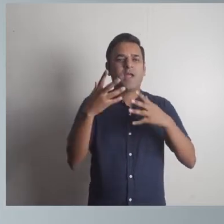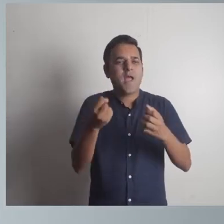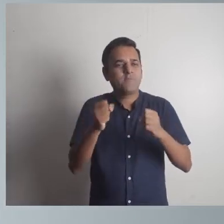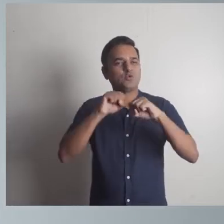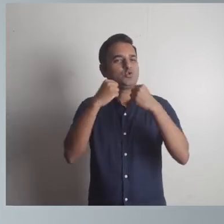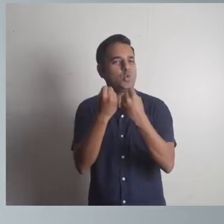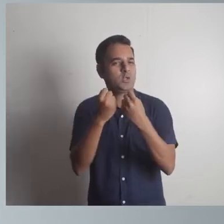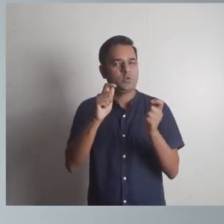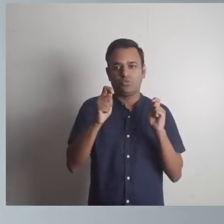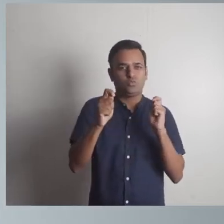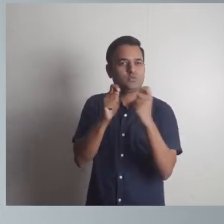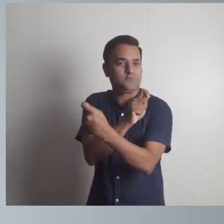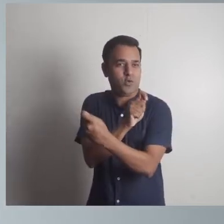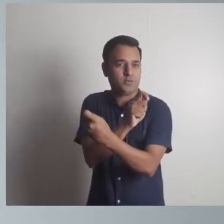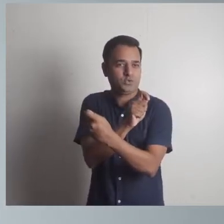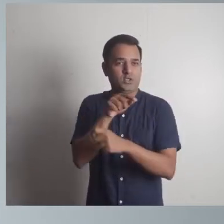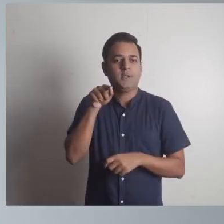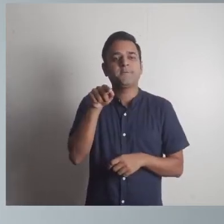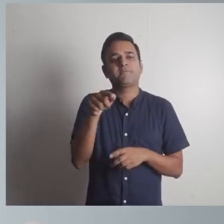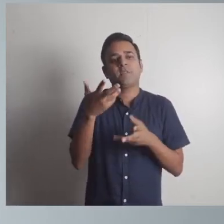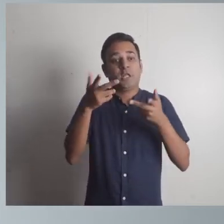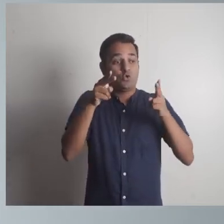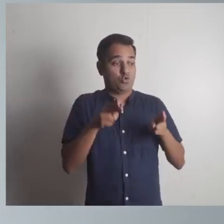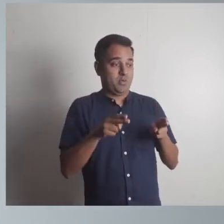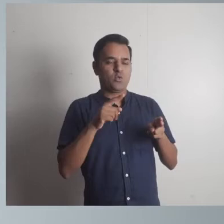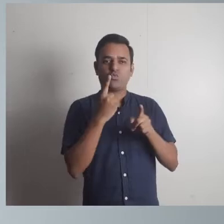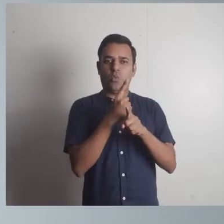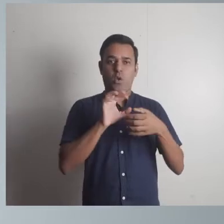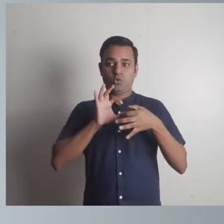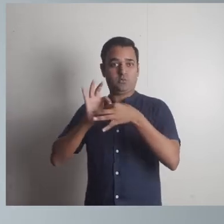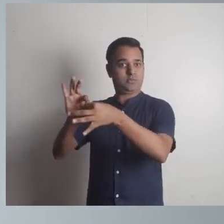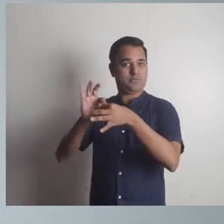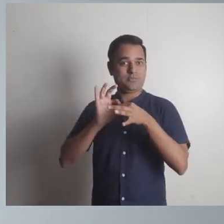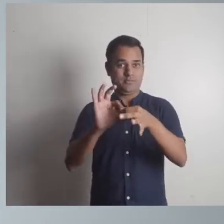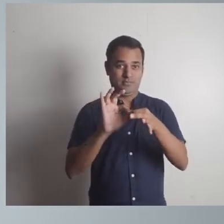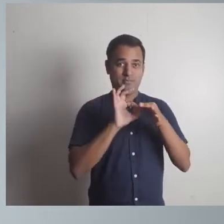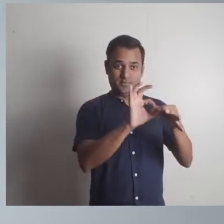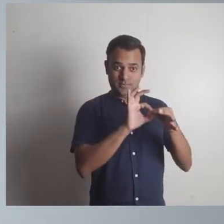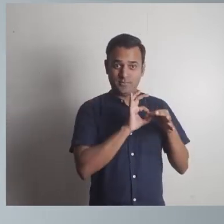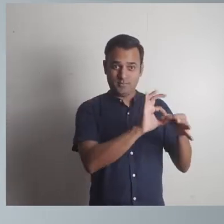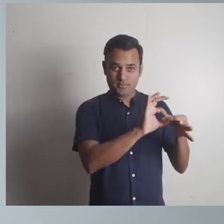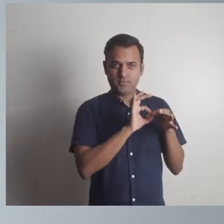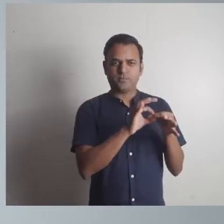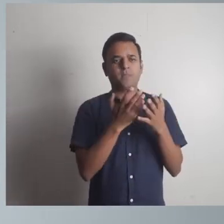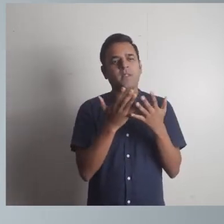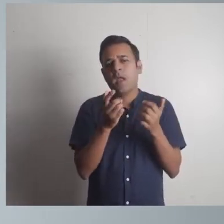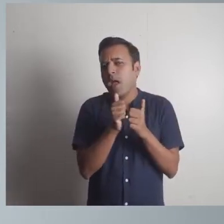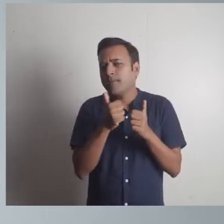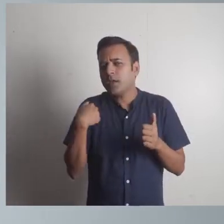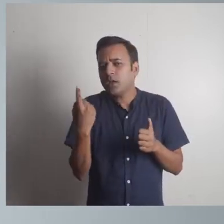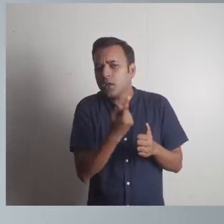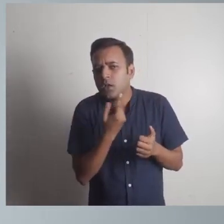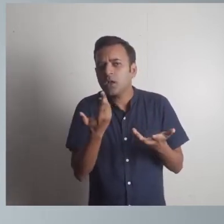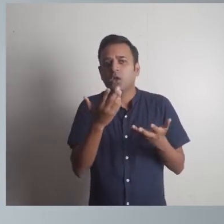be in households that welcome all kinds of genders, that welcome all kinds of bodies into the household, and